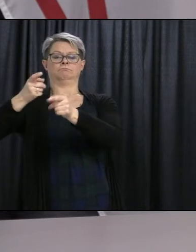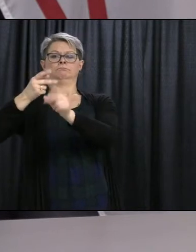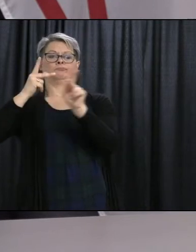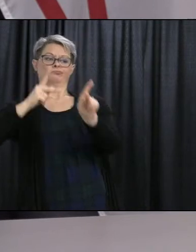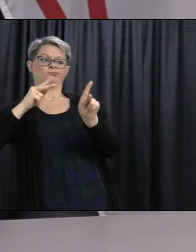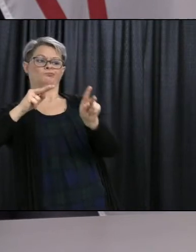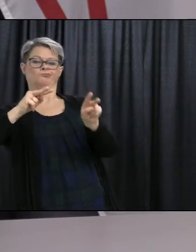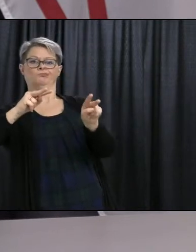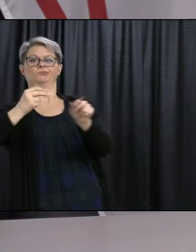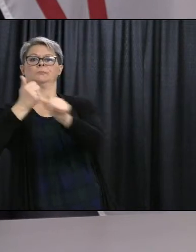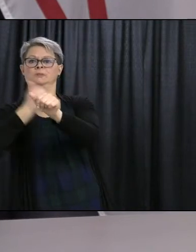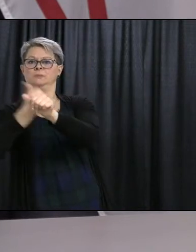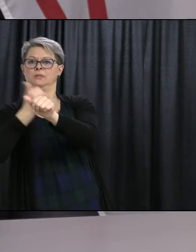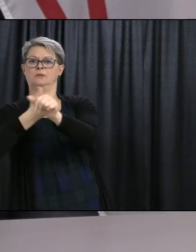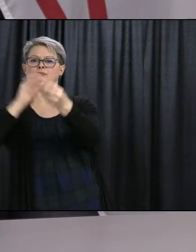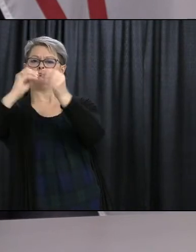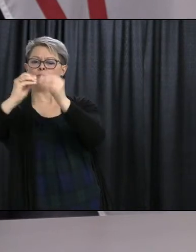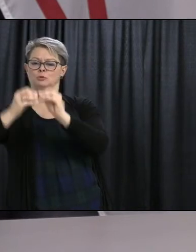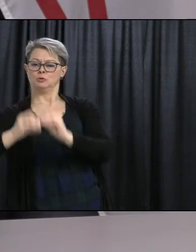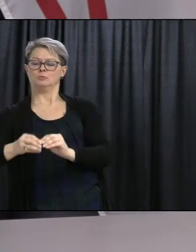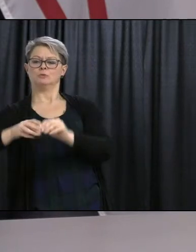are the